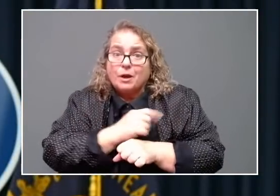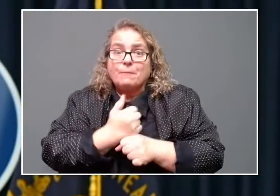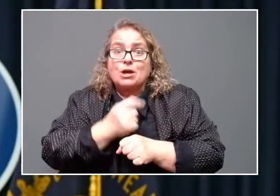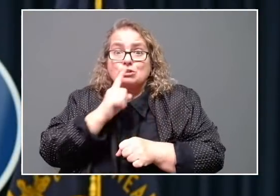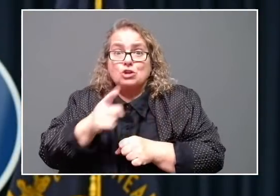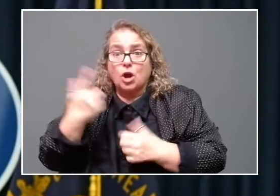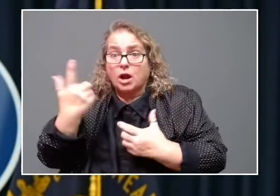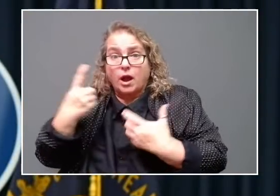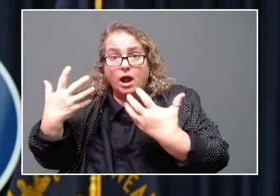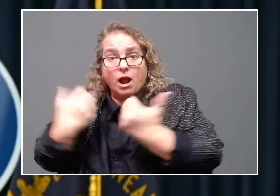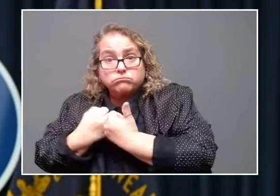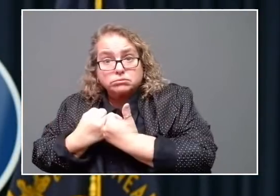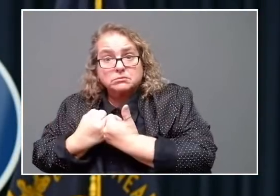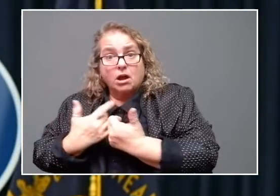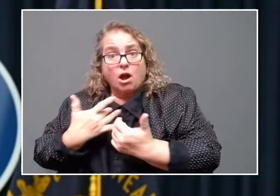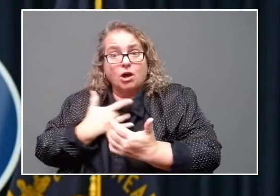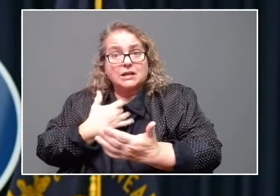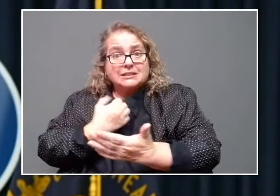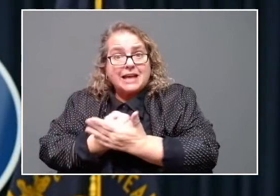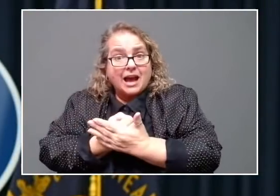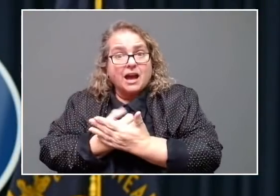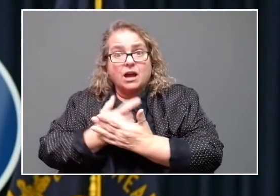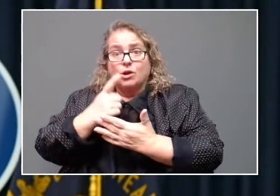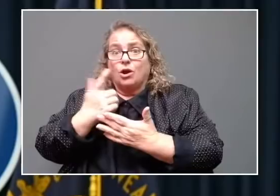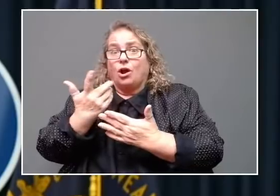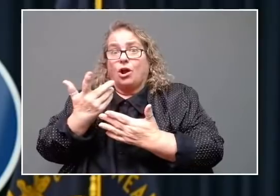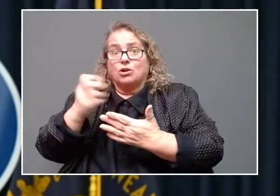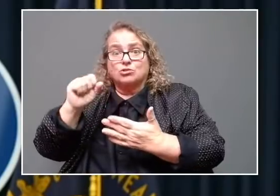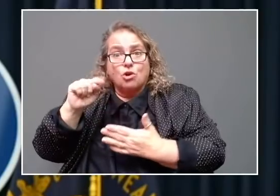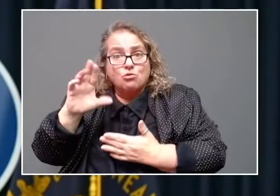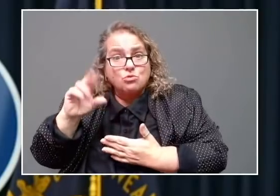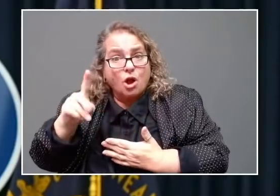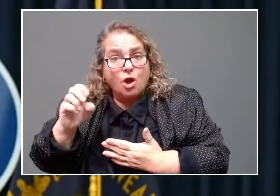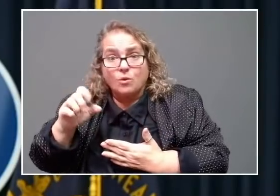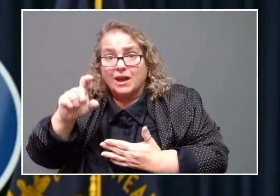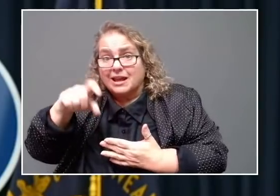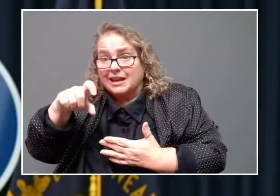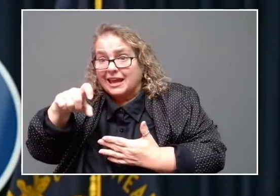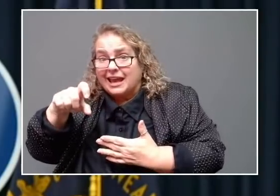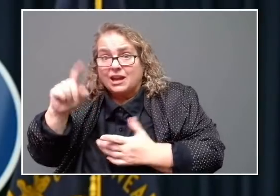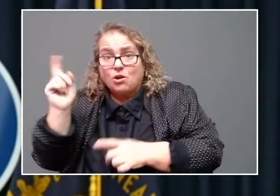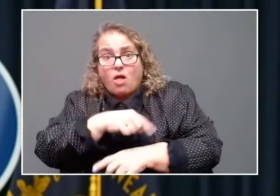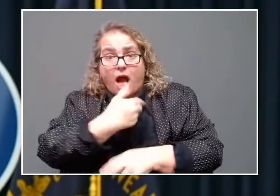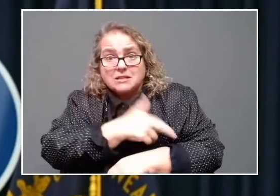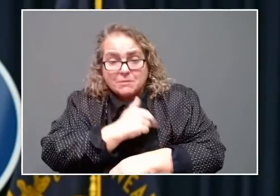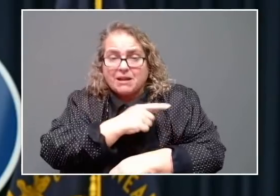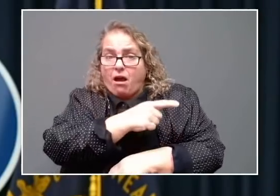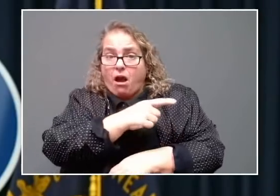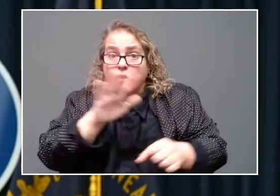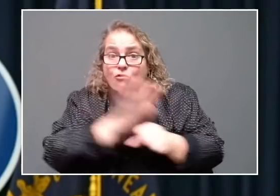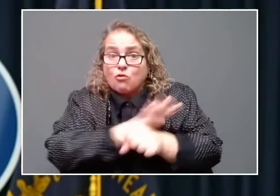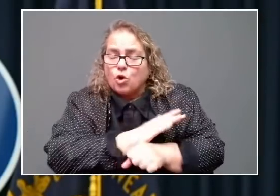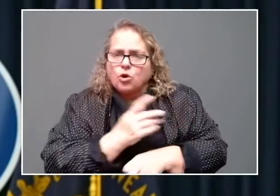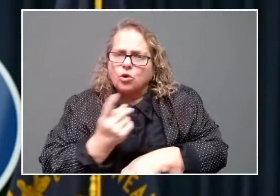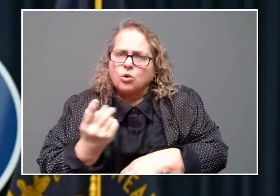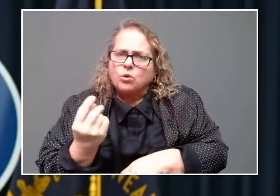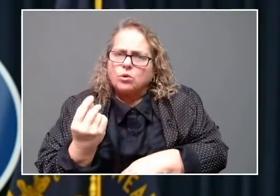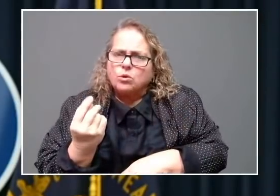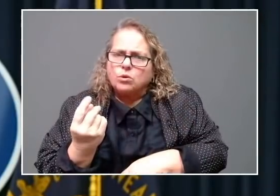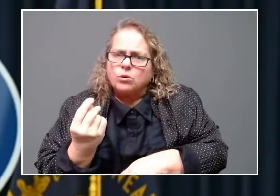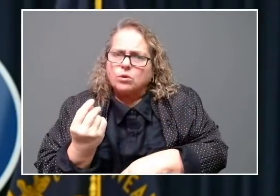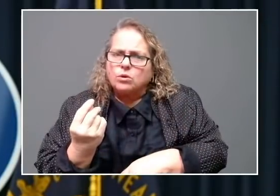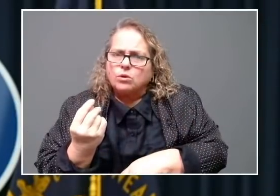attack, has a stroke, or otherwise needs care. Because if we continue to look at our inpatient census for Kentucky hospitals,